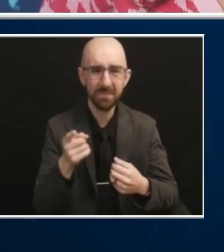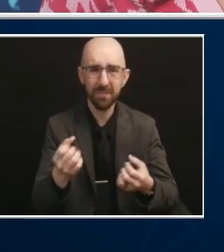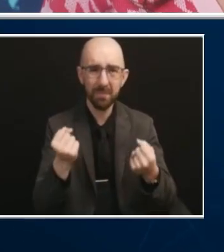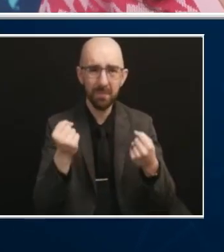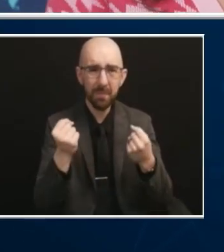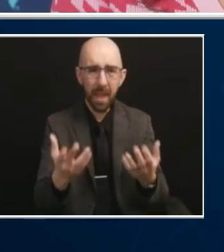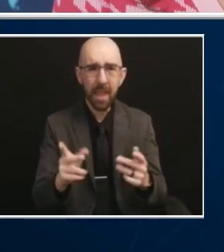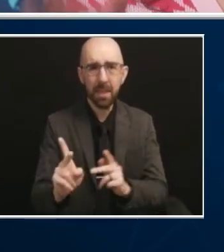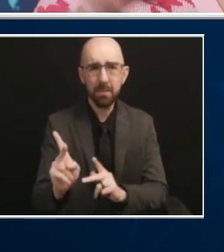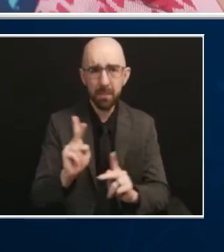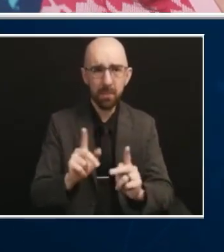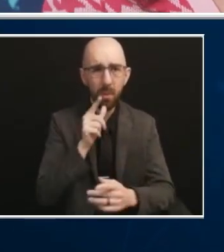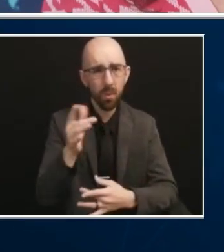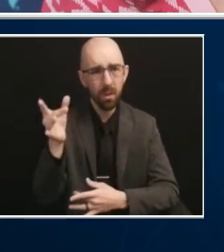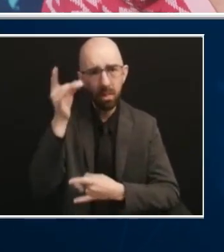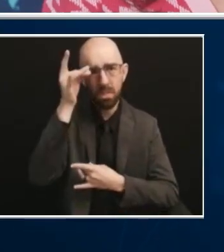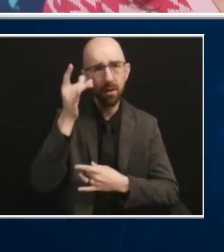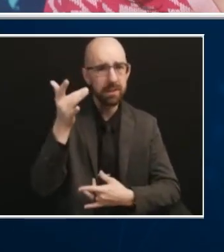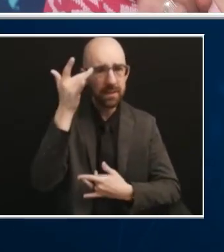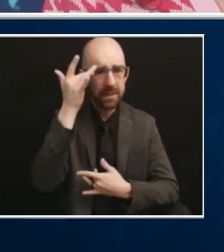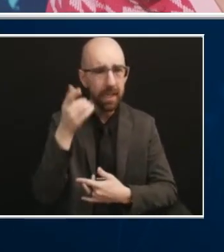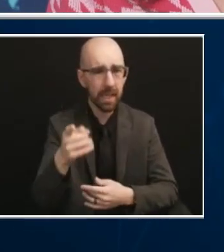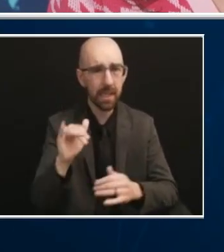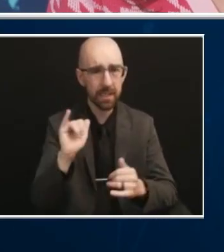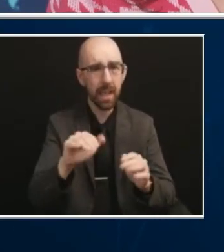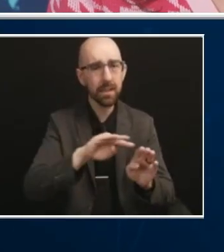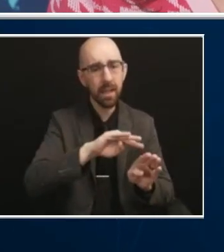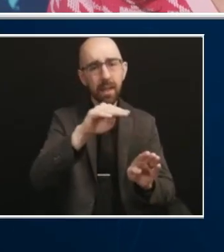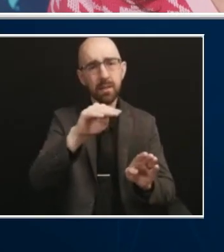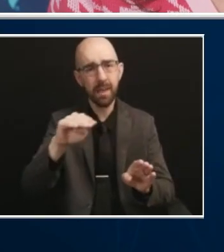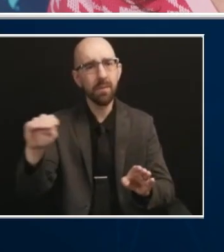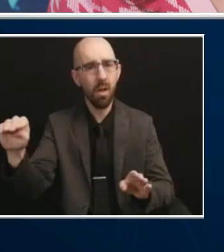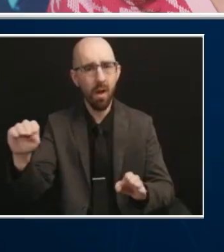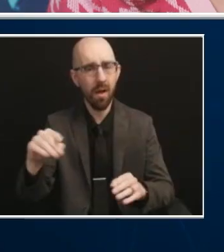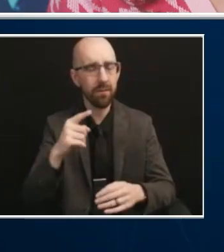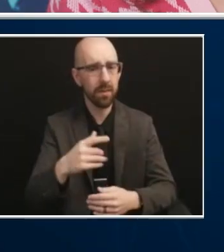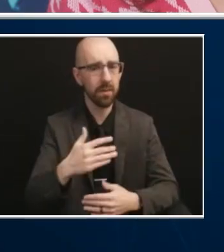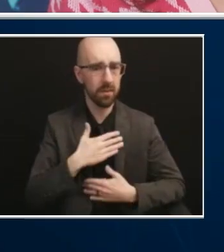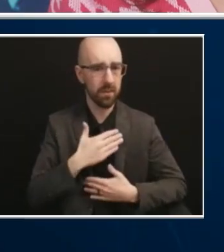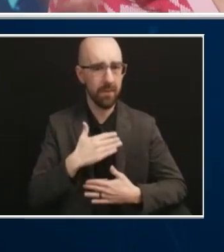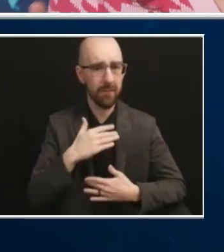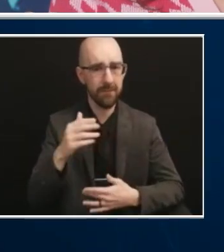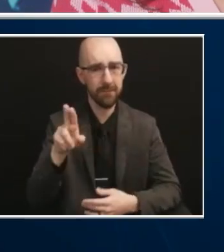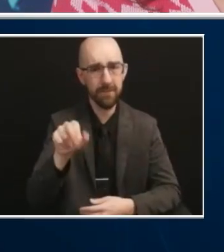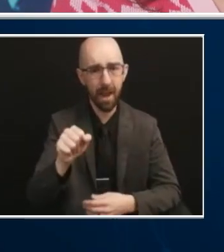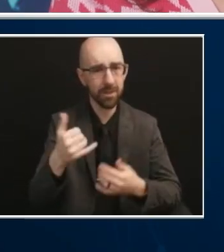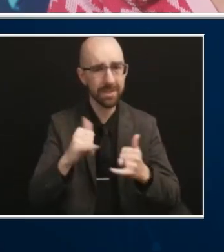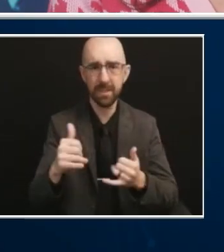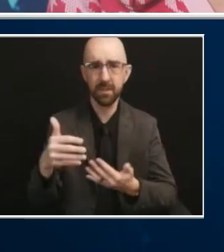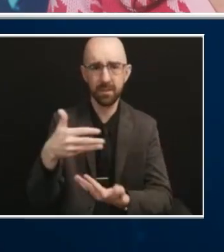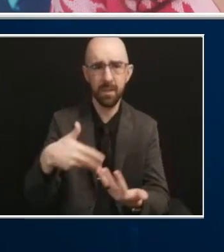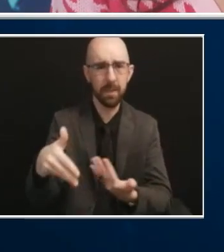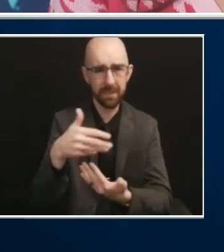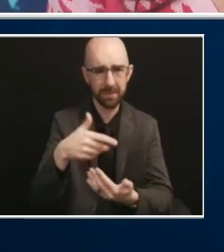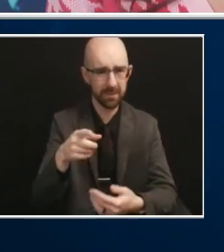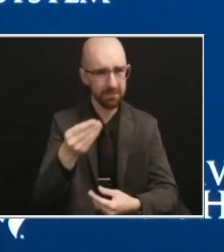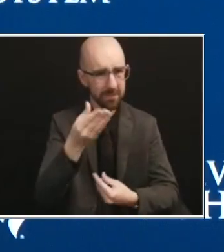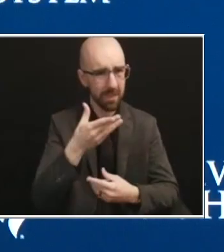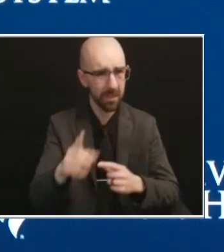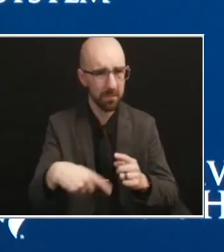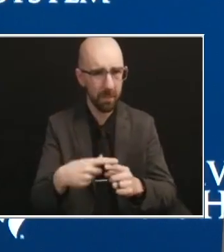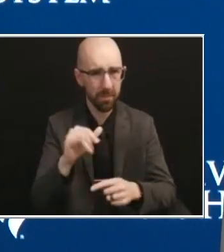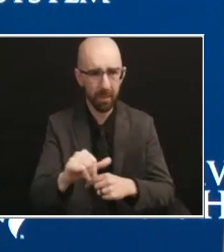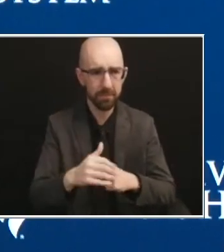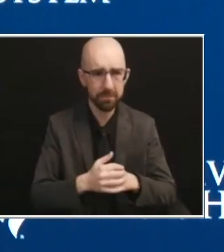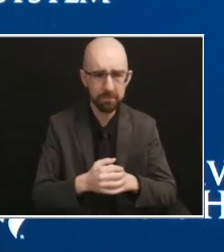were sick. So some of those numbers have leveled off. Respiratory viruses, though, are still very much in the mix. Can you tell us about that? Yeah, so certainly